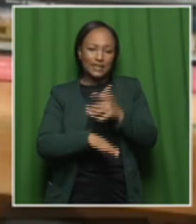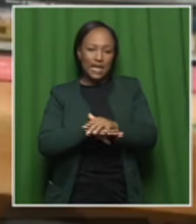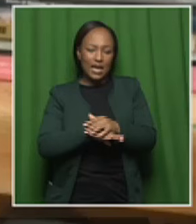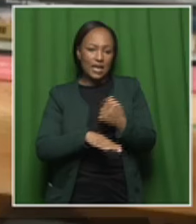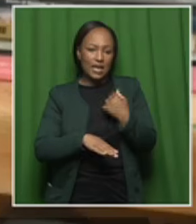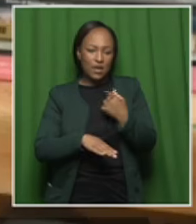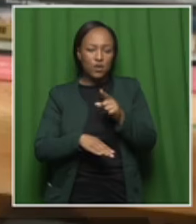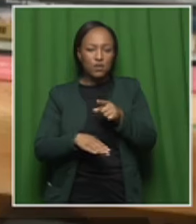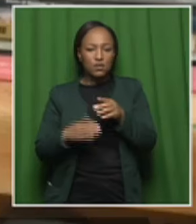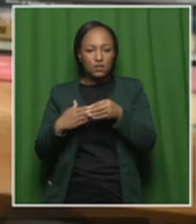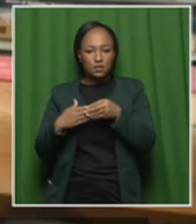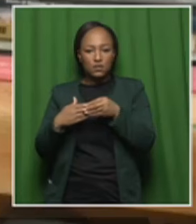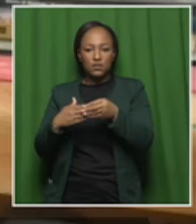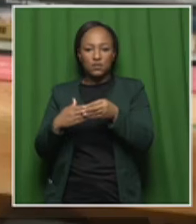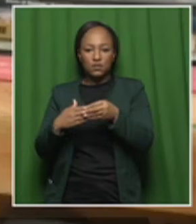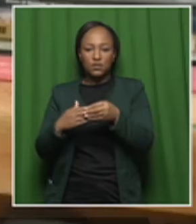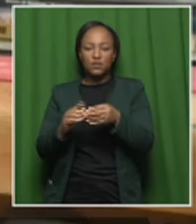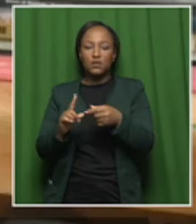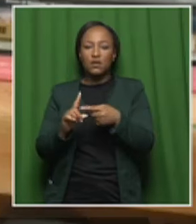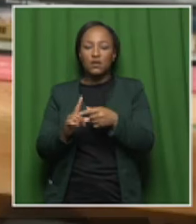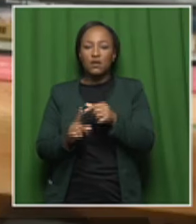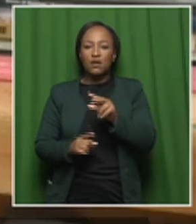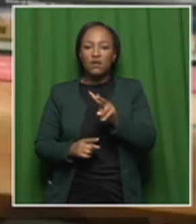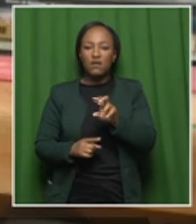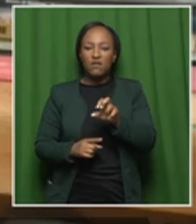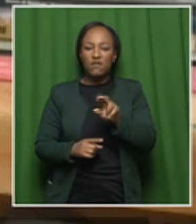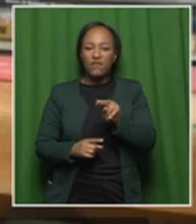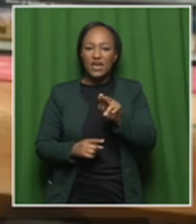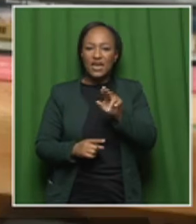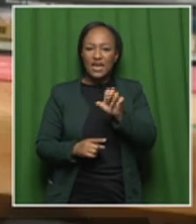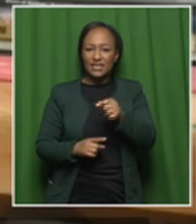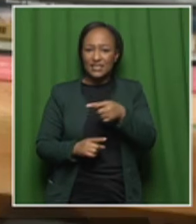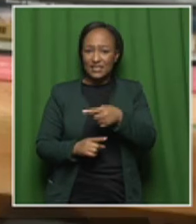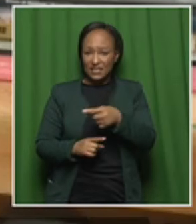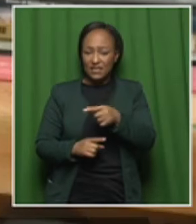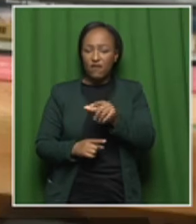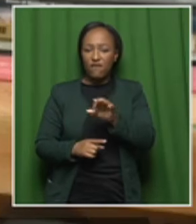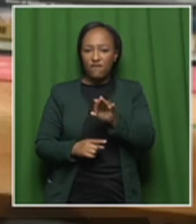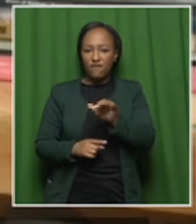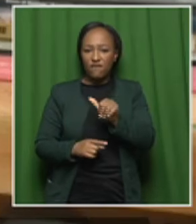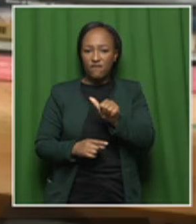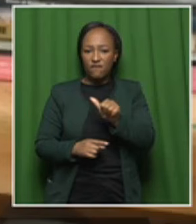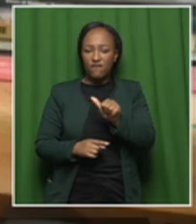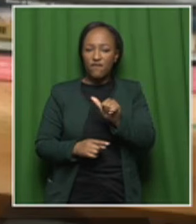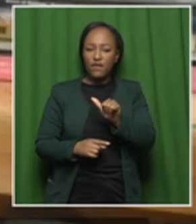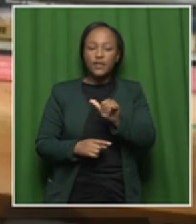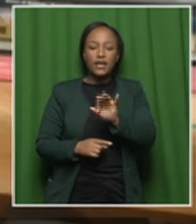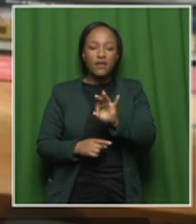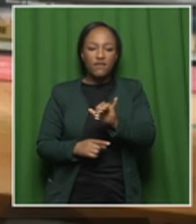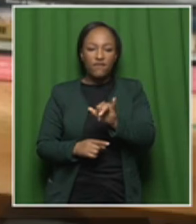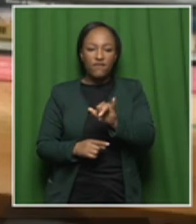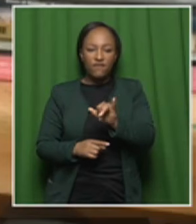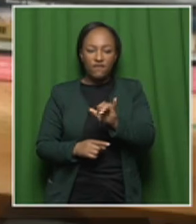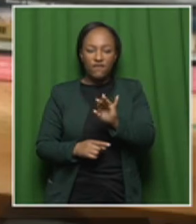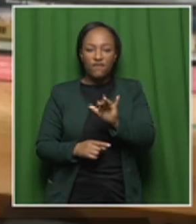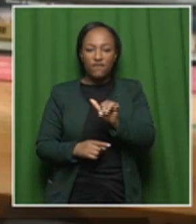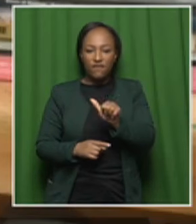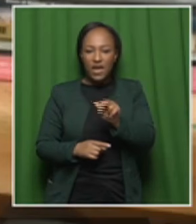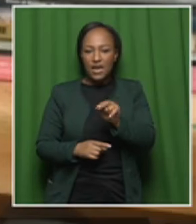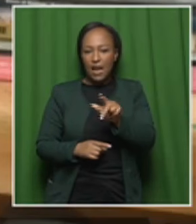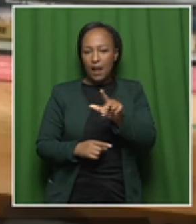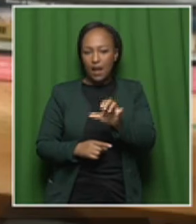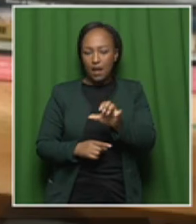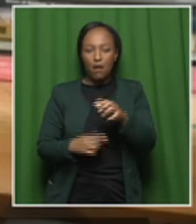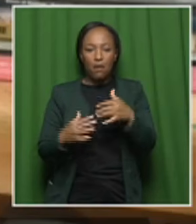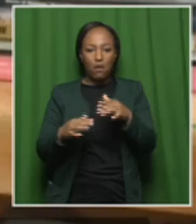curating the Venice Biennale, these are all the signs of this exciting moment that is giving attention